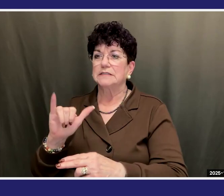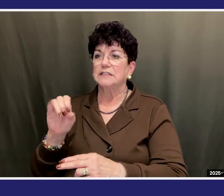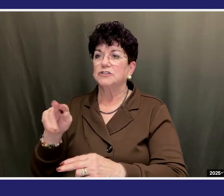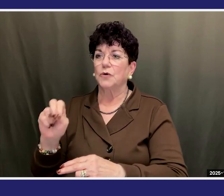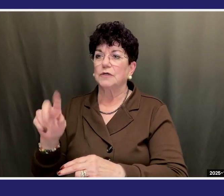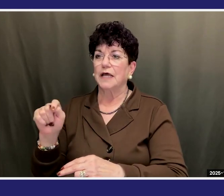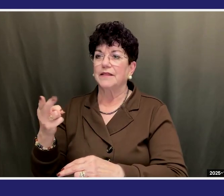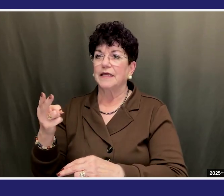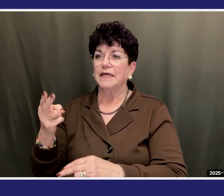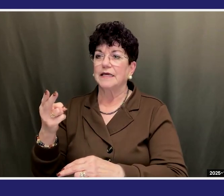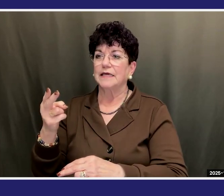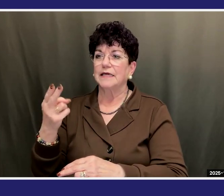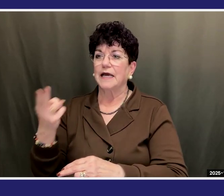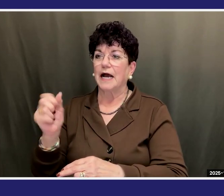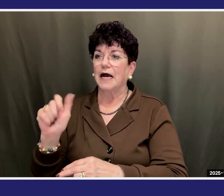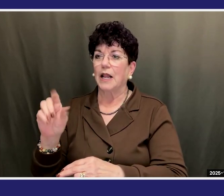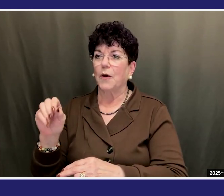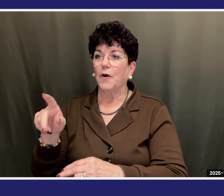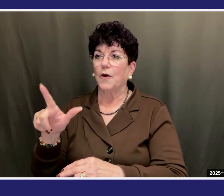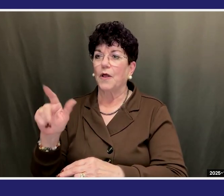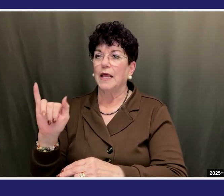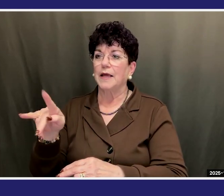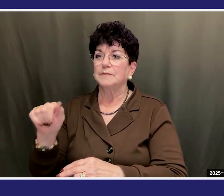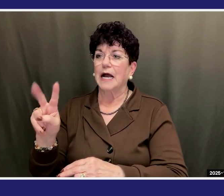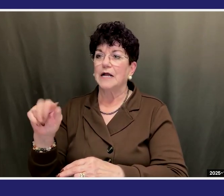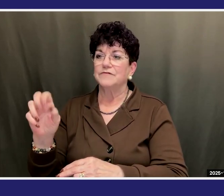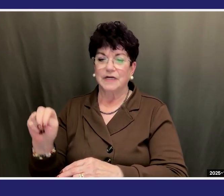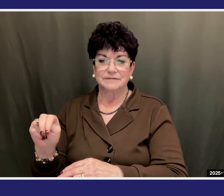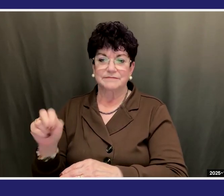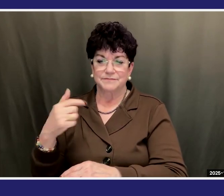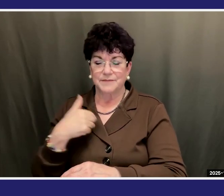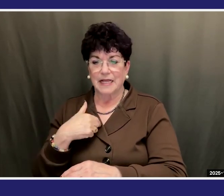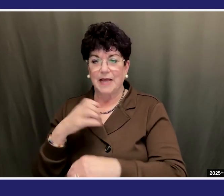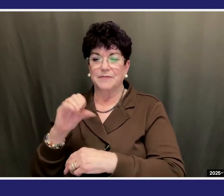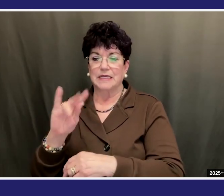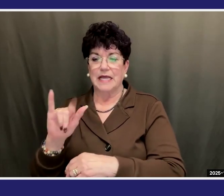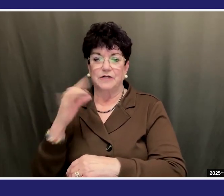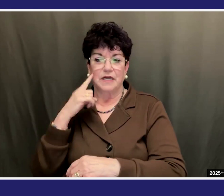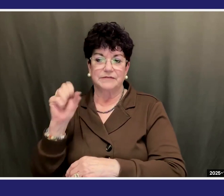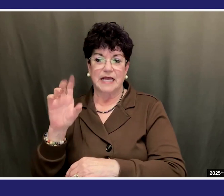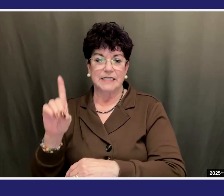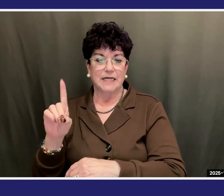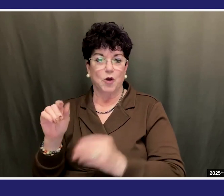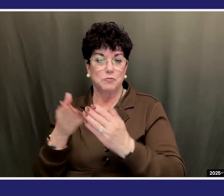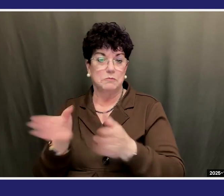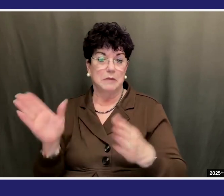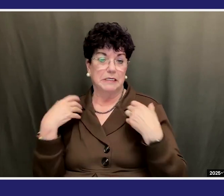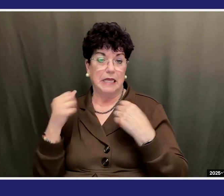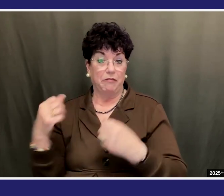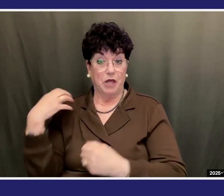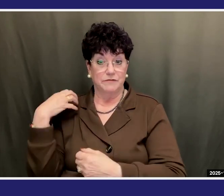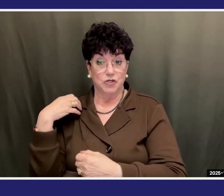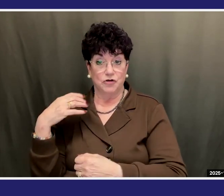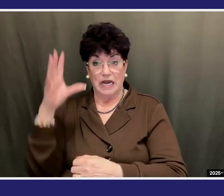I'm the County of San Diego Public Health Officer. And I just wanted to make sure if I'm guessing you all very aware of